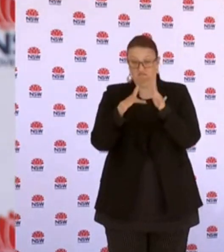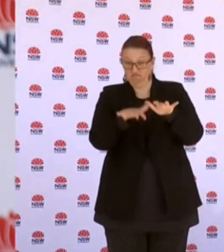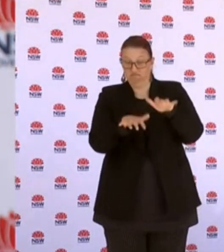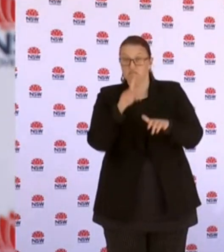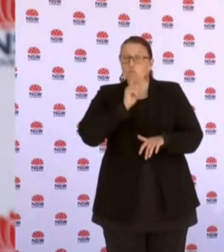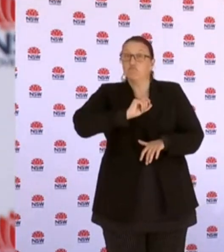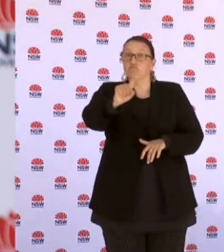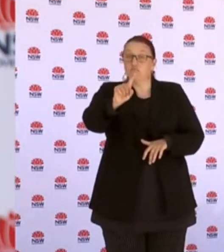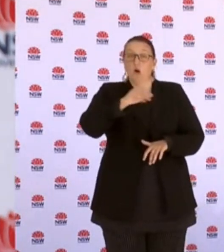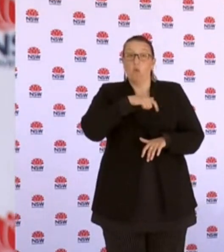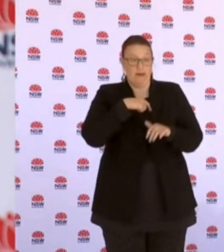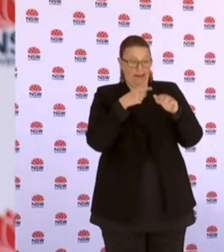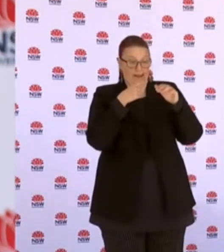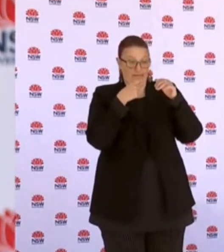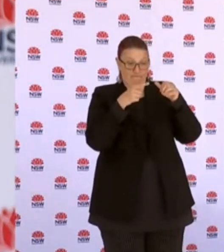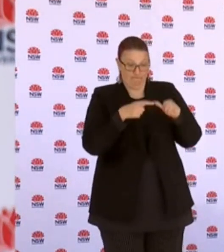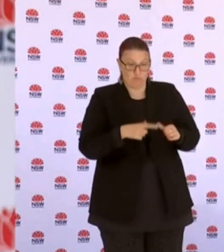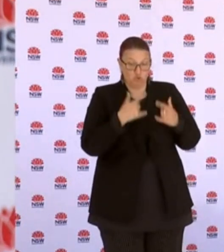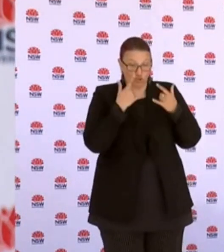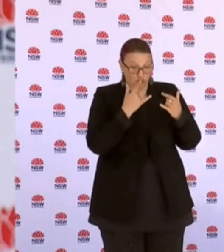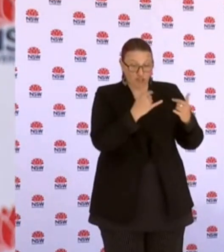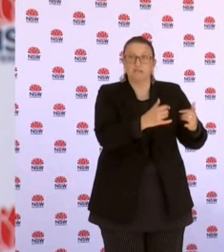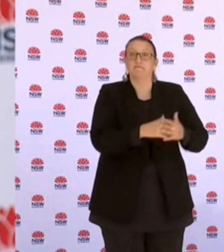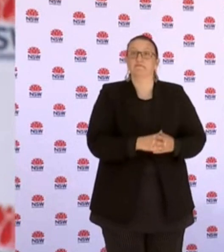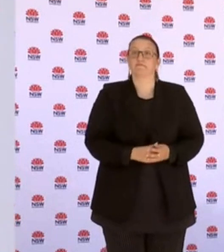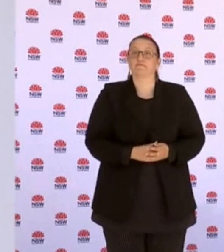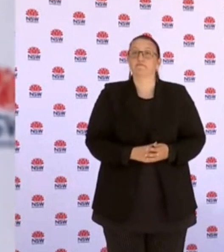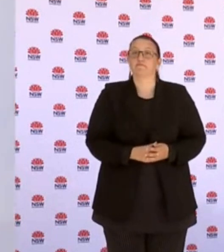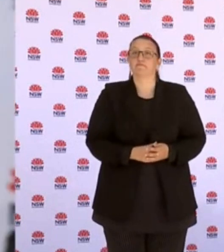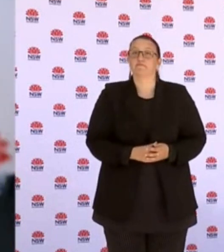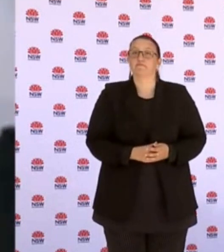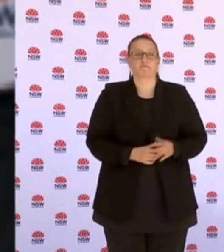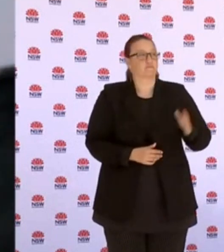Can someone just answer this question? How many people in hospital have got a vaccine?